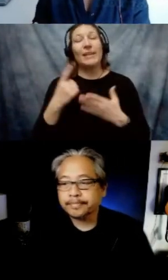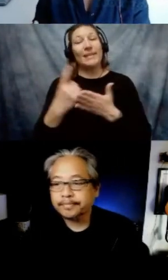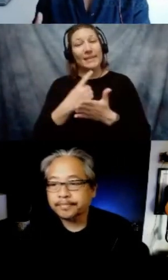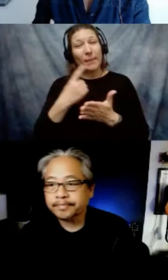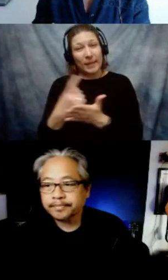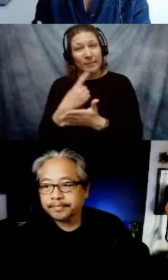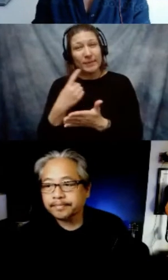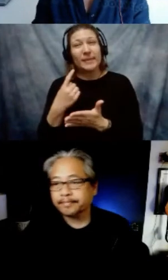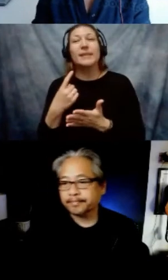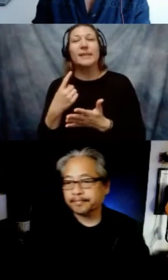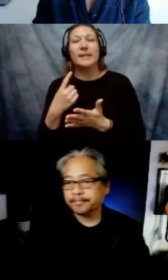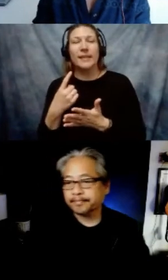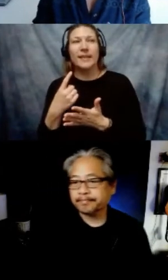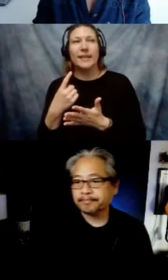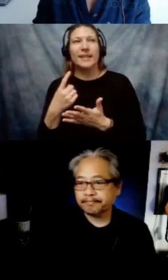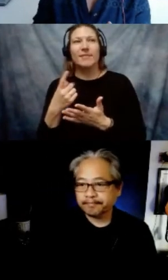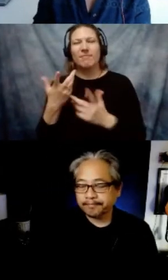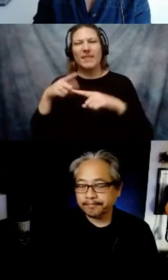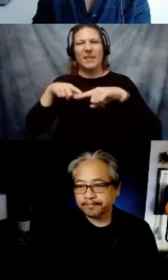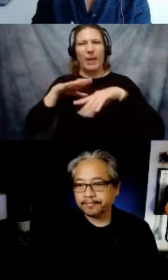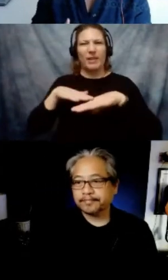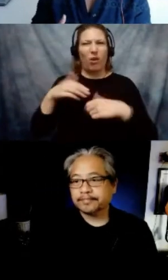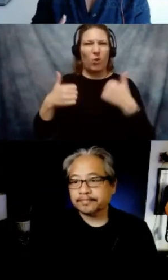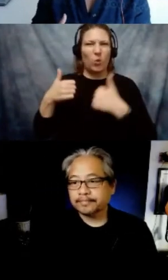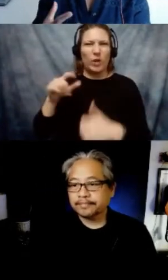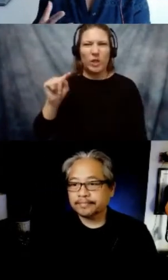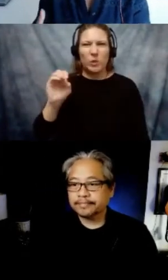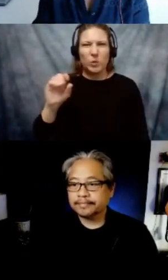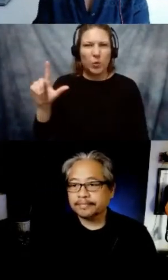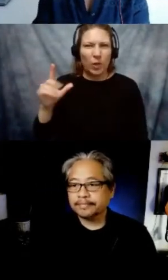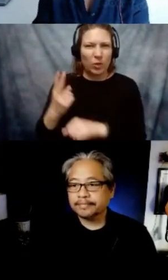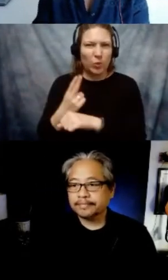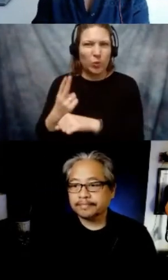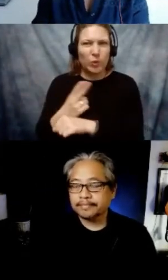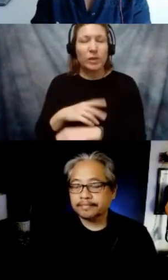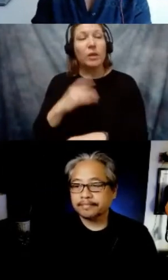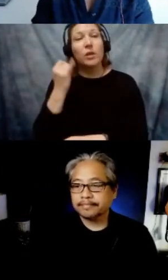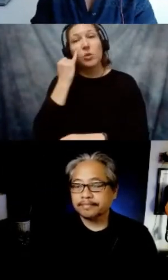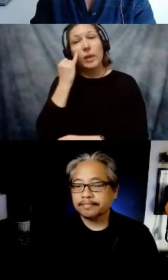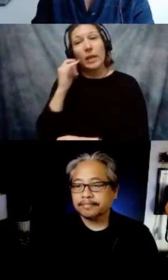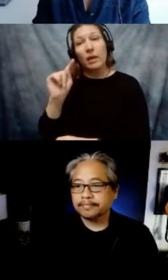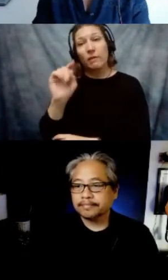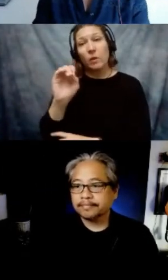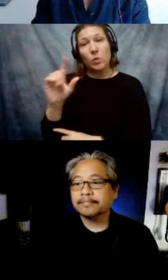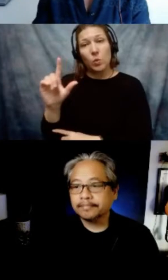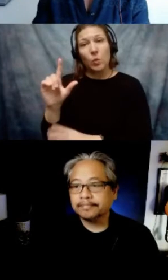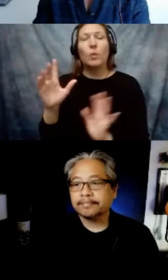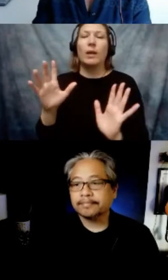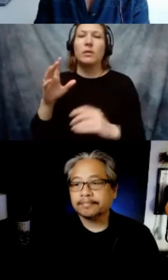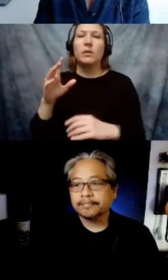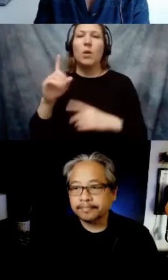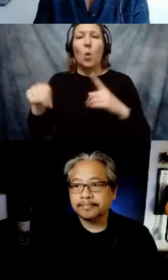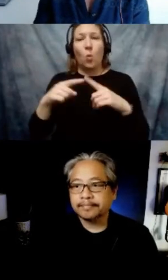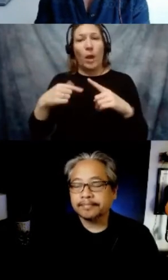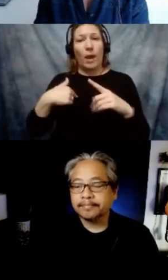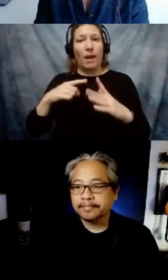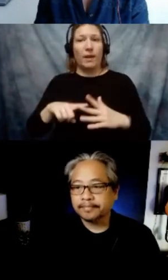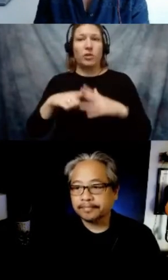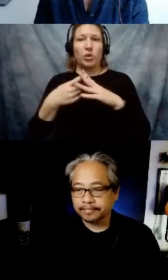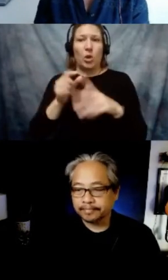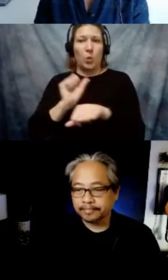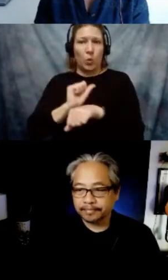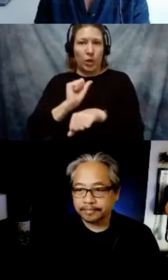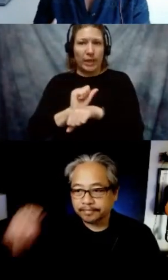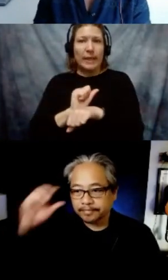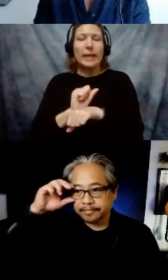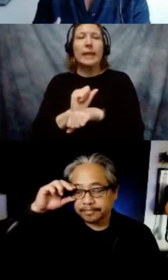your tool isn't telling you, I know certainly when I started working in the tool that I was using, I did a lot of testing myself to see